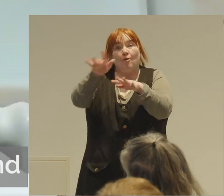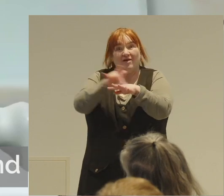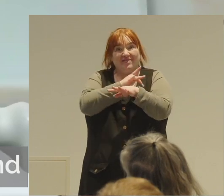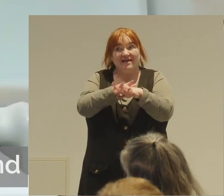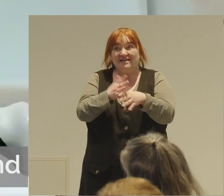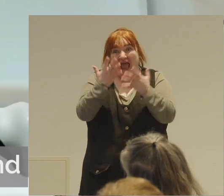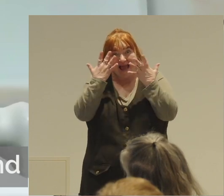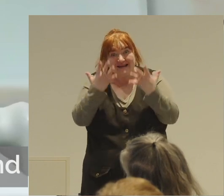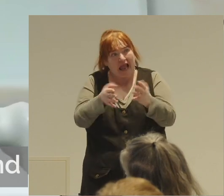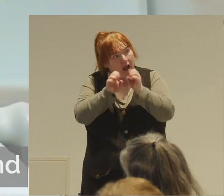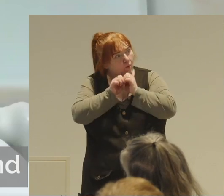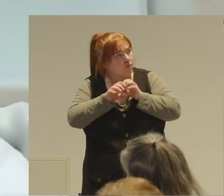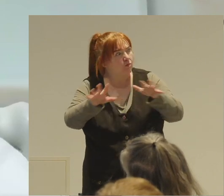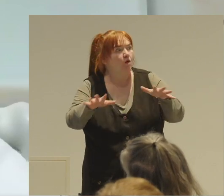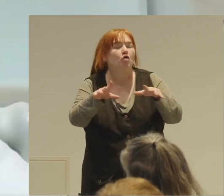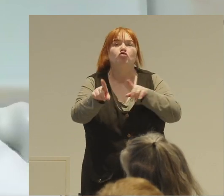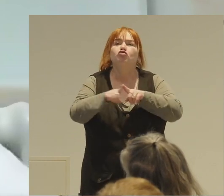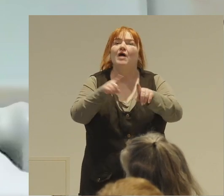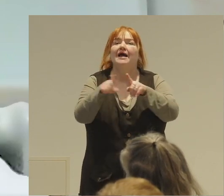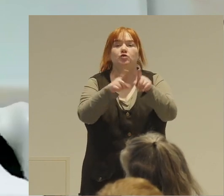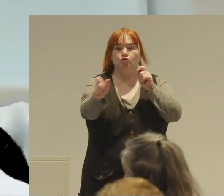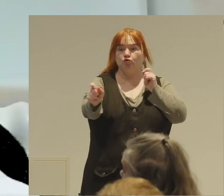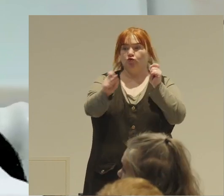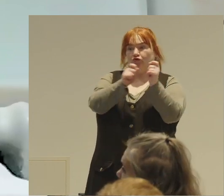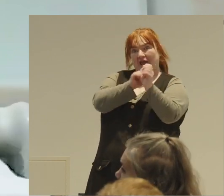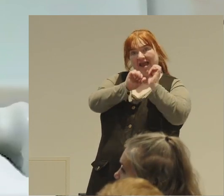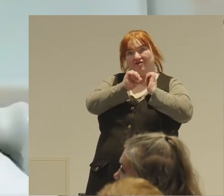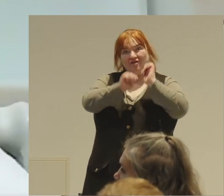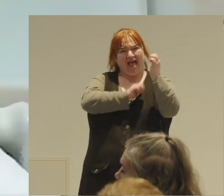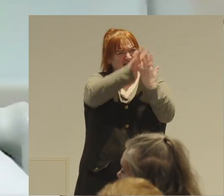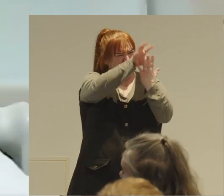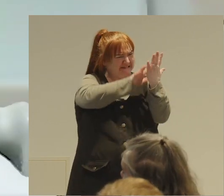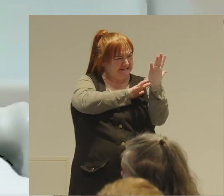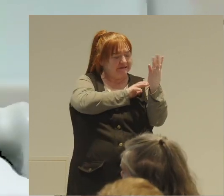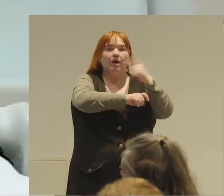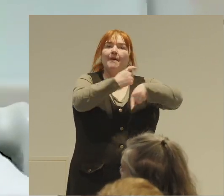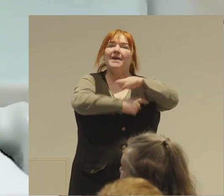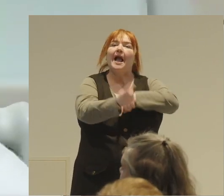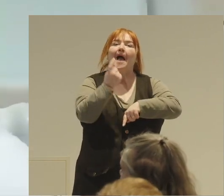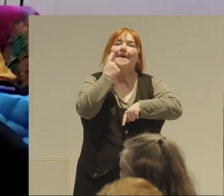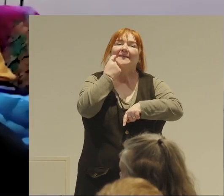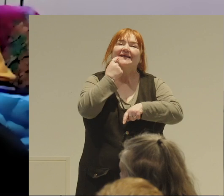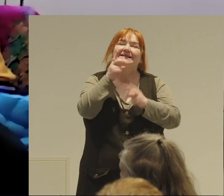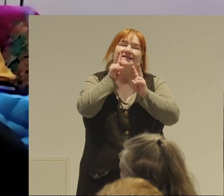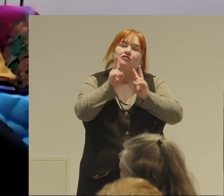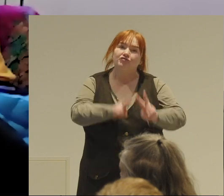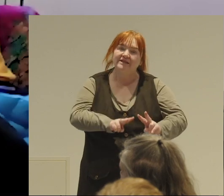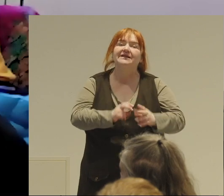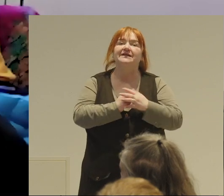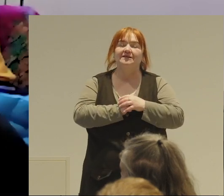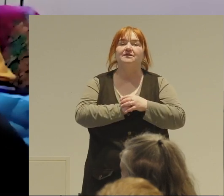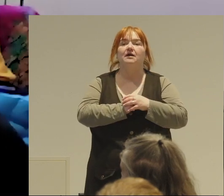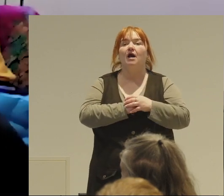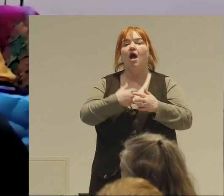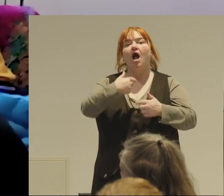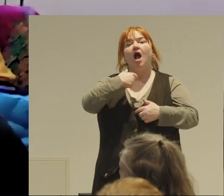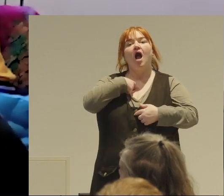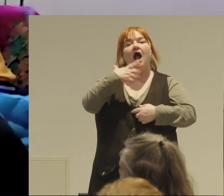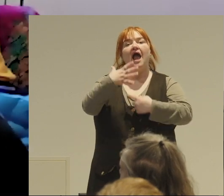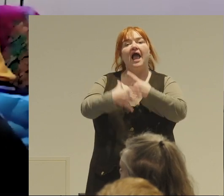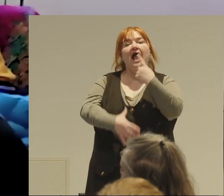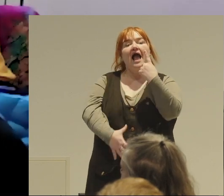Read so people understand like what Easy Read is and where they're going. I have achieved the